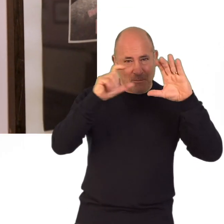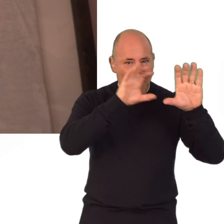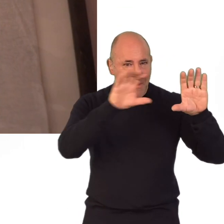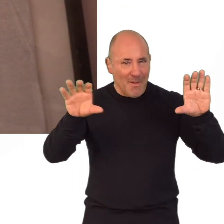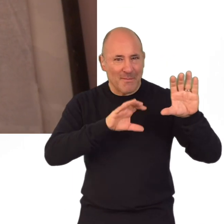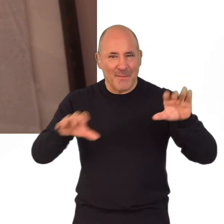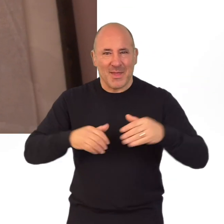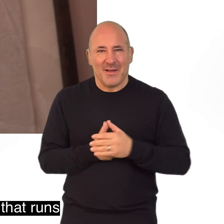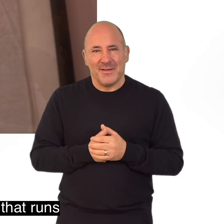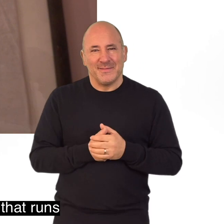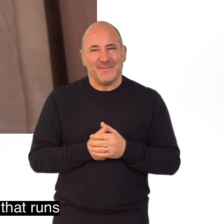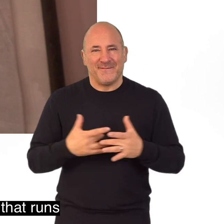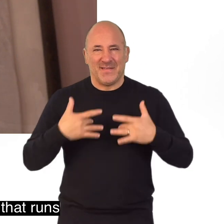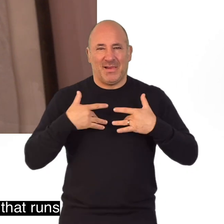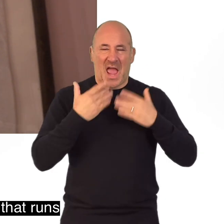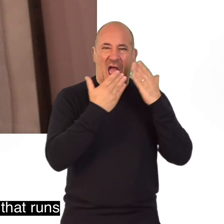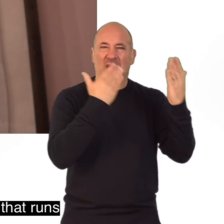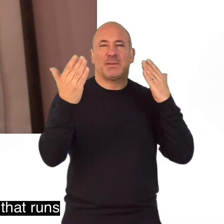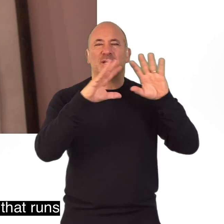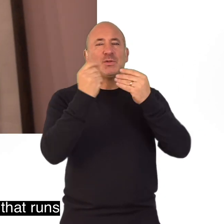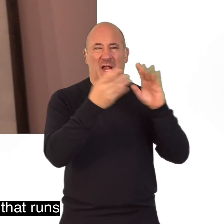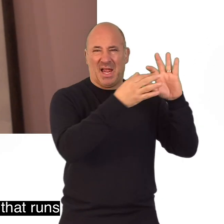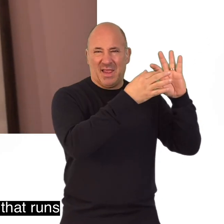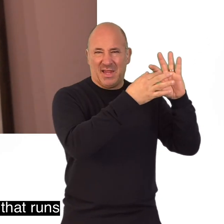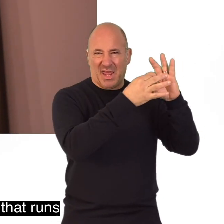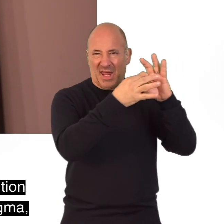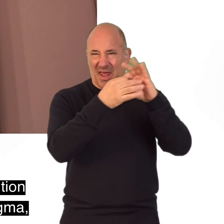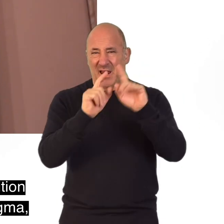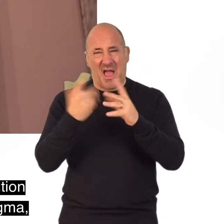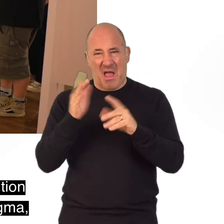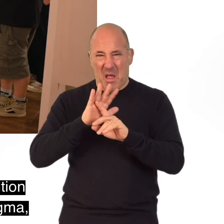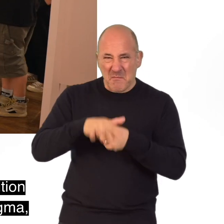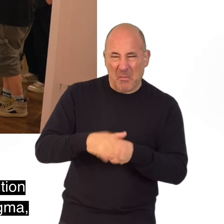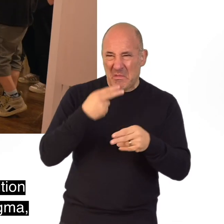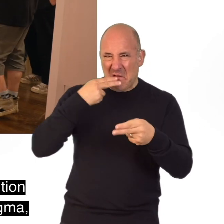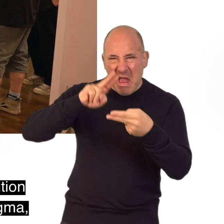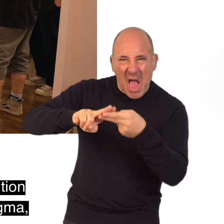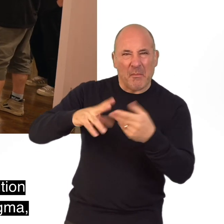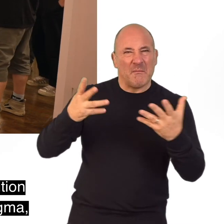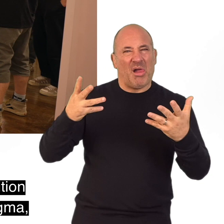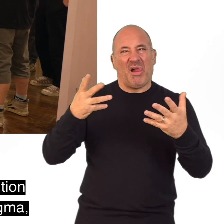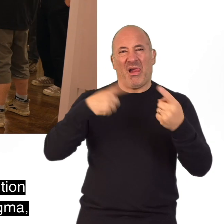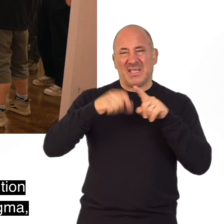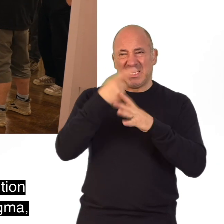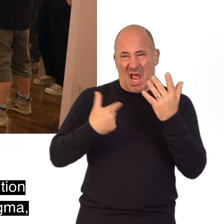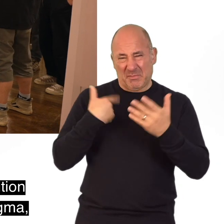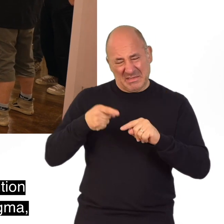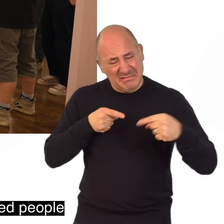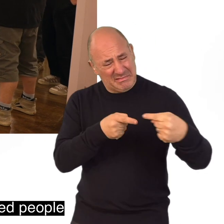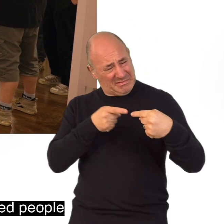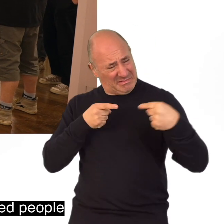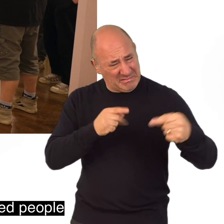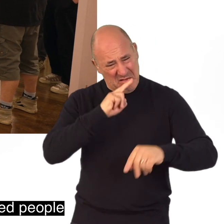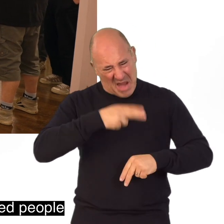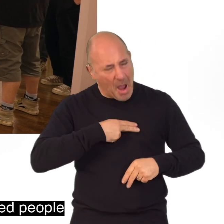for equality. And I think that sort of thread that runs through the whole exhibition around prejudice and stigma, and